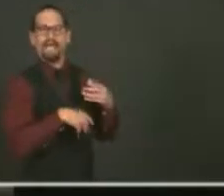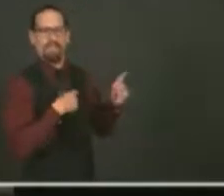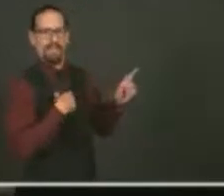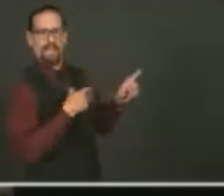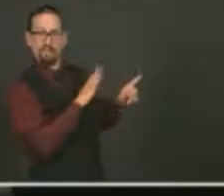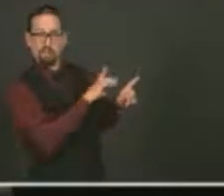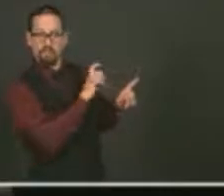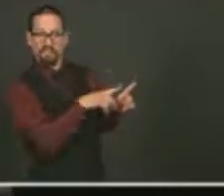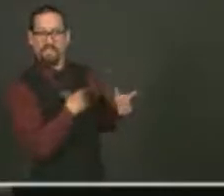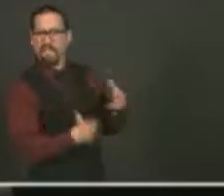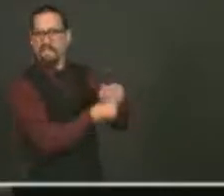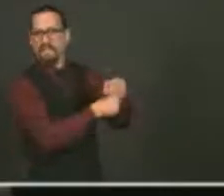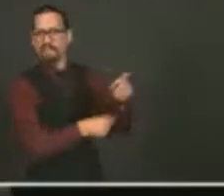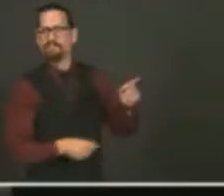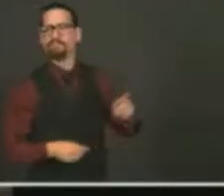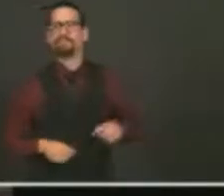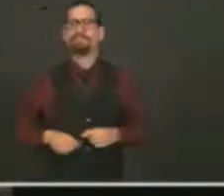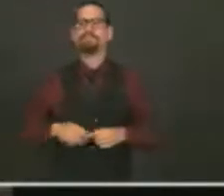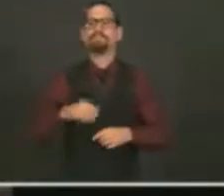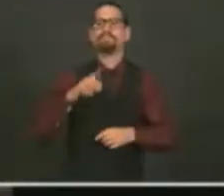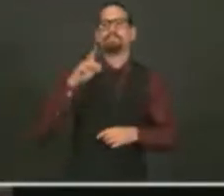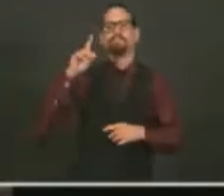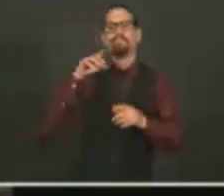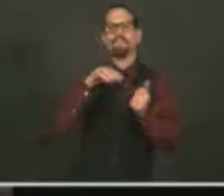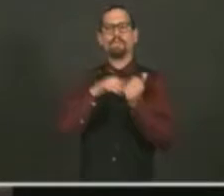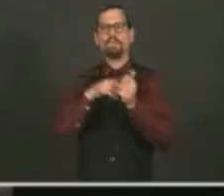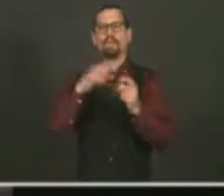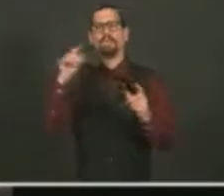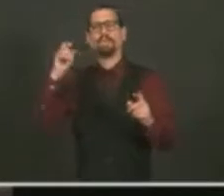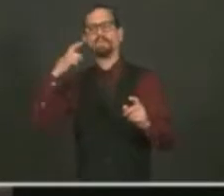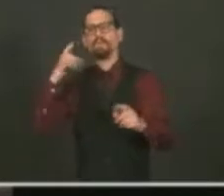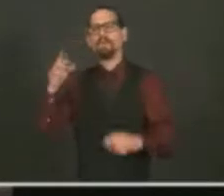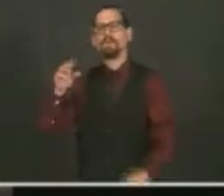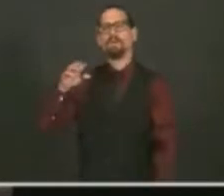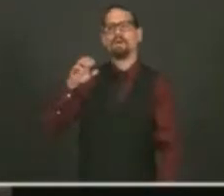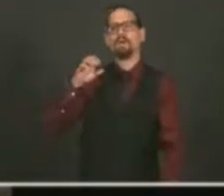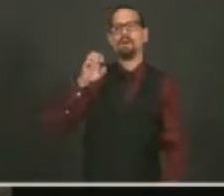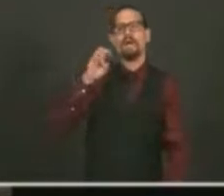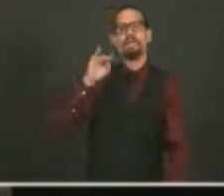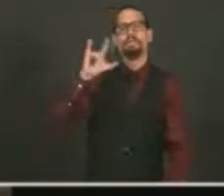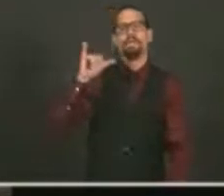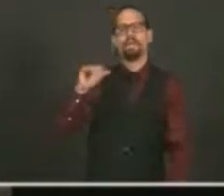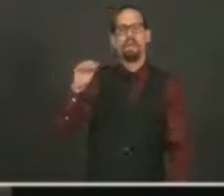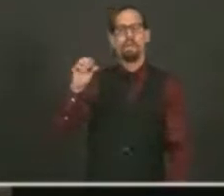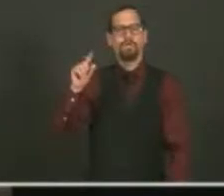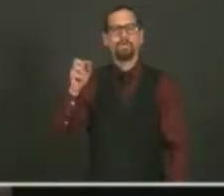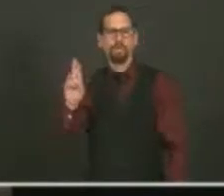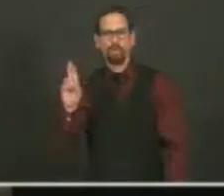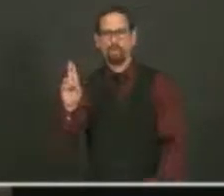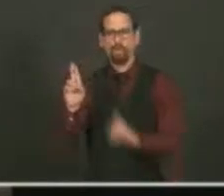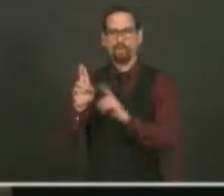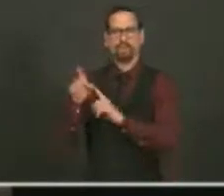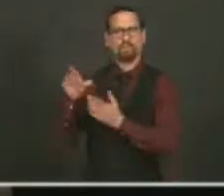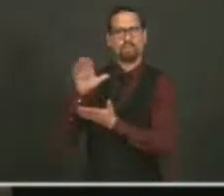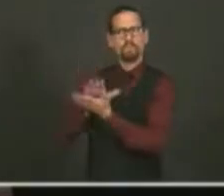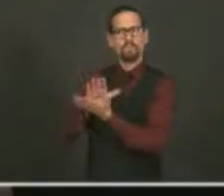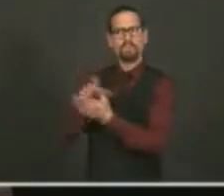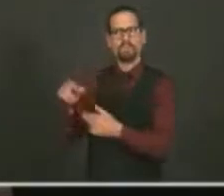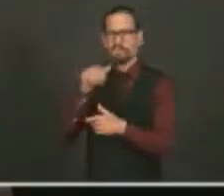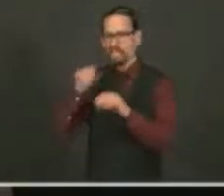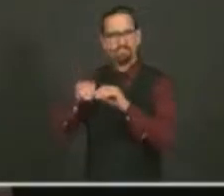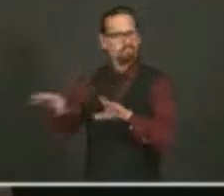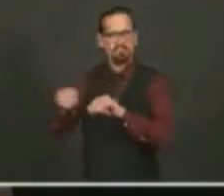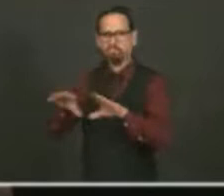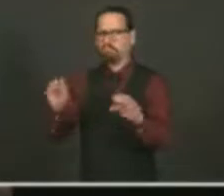of the Peace, Professor Emily Oster of Brown University in the Atlantic, that schools are not the super spreaders. The governor's nodding her head, so